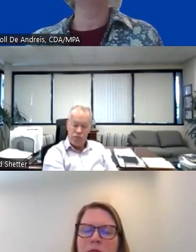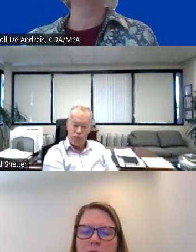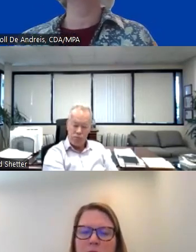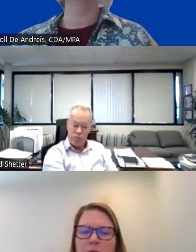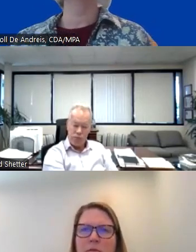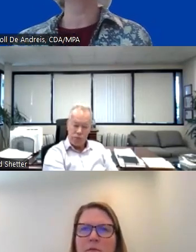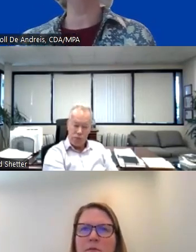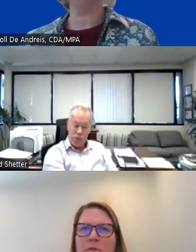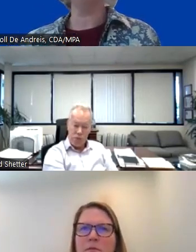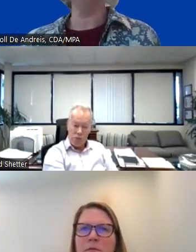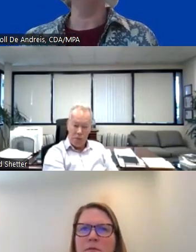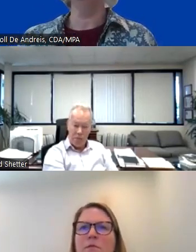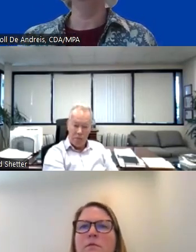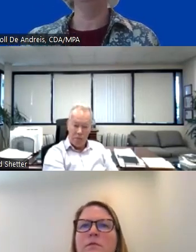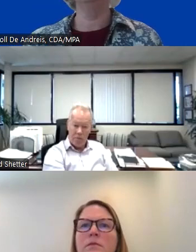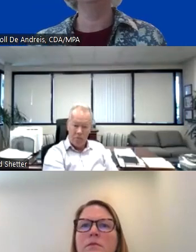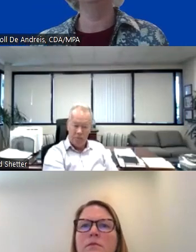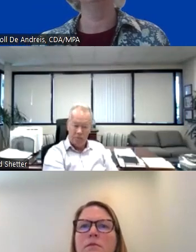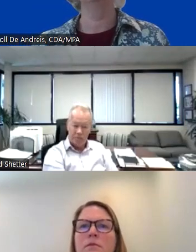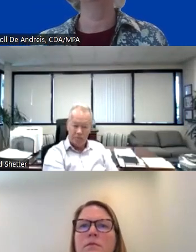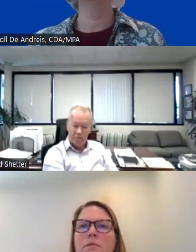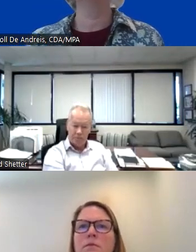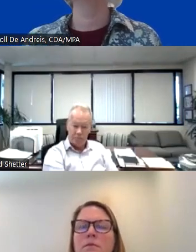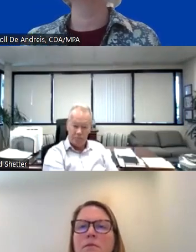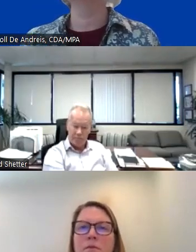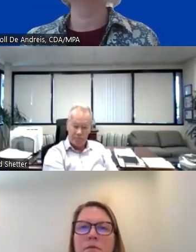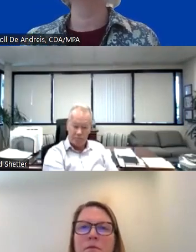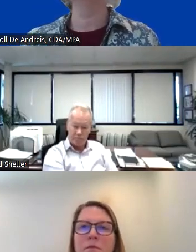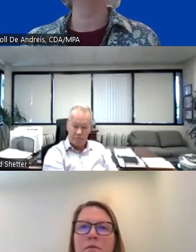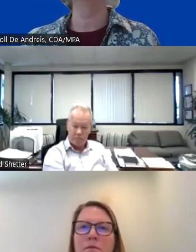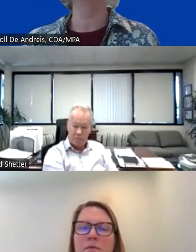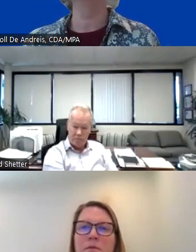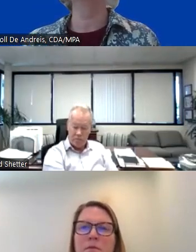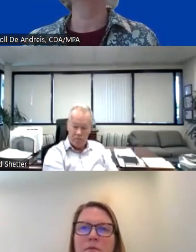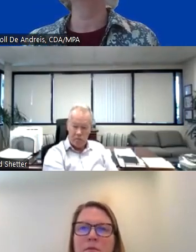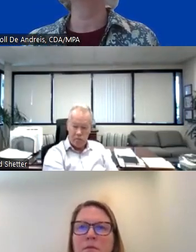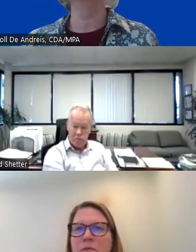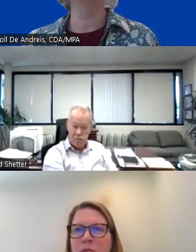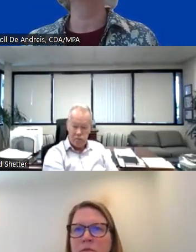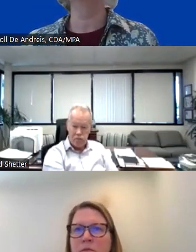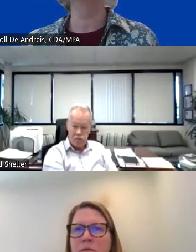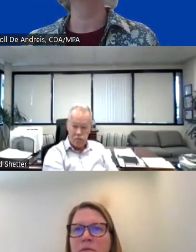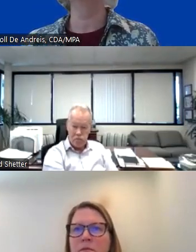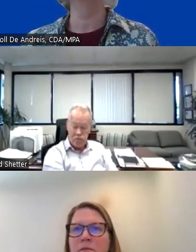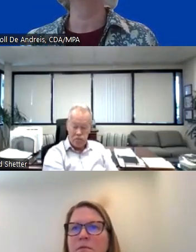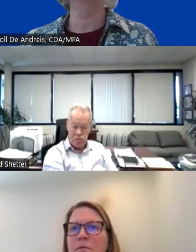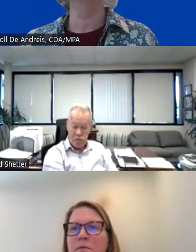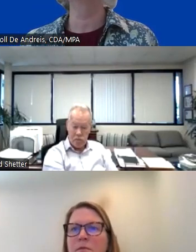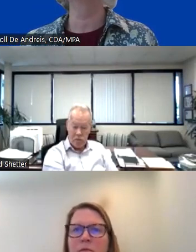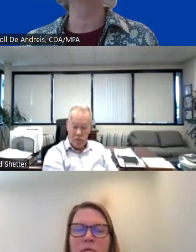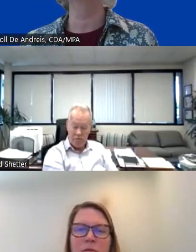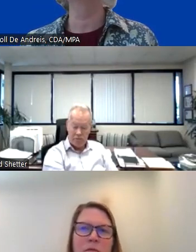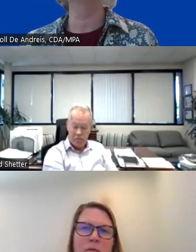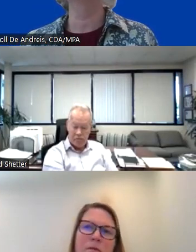us about all the work. And I'm going to guess that the committee will want you back to hear an update about how